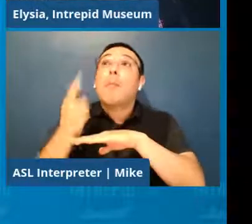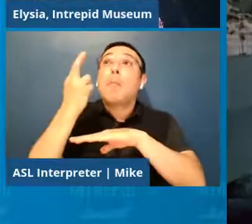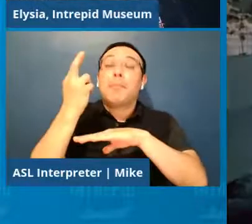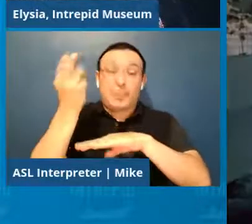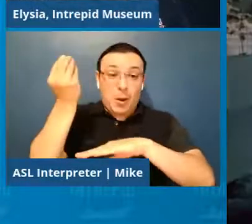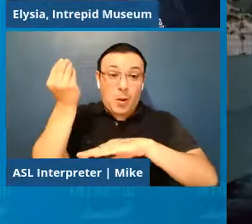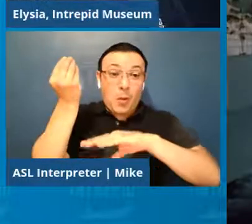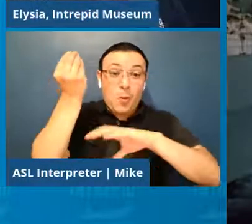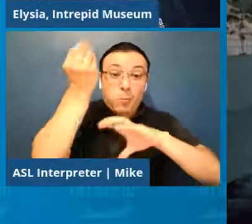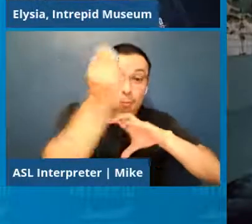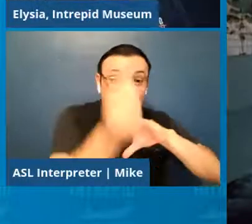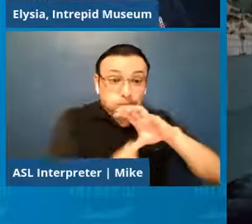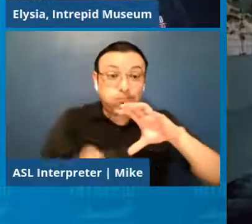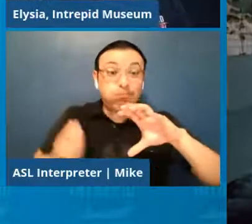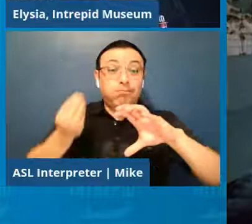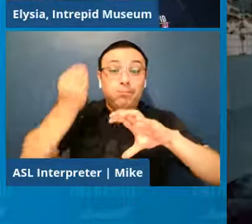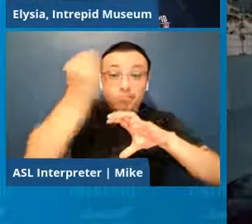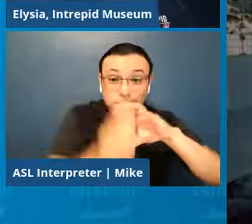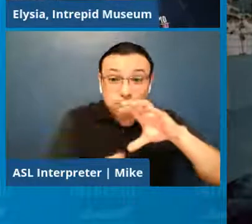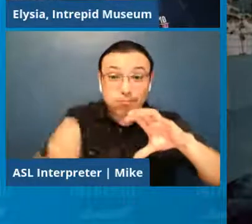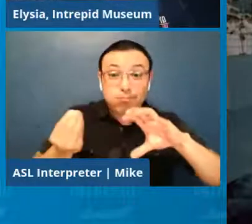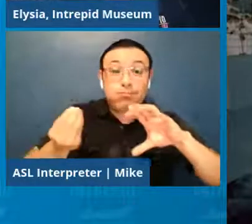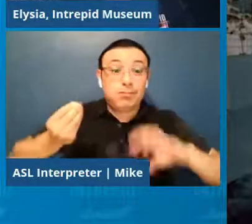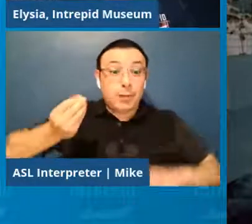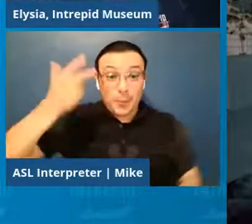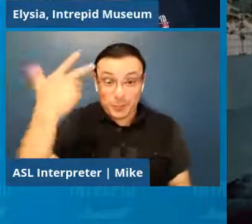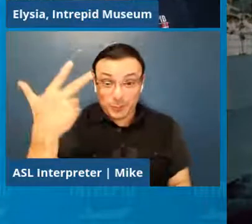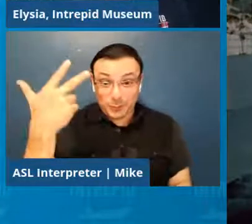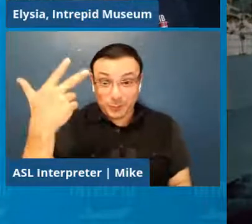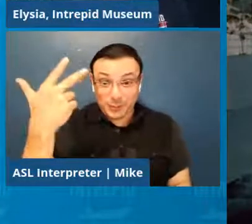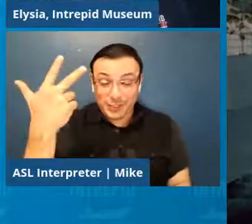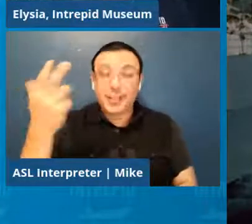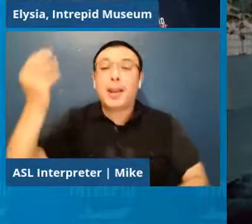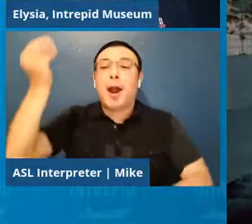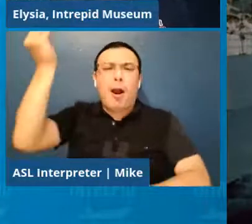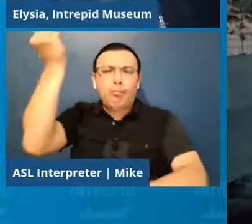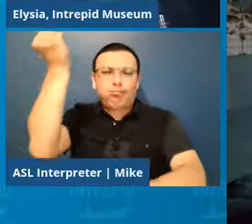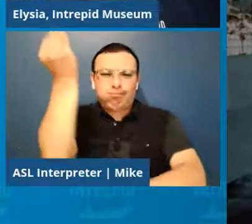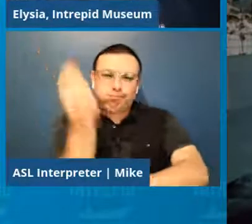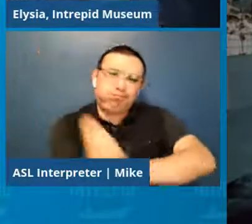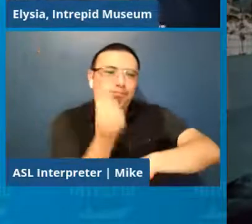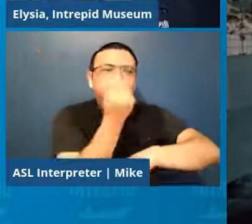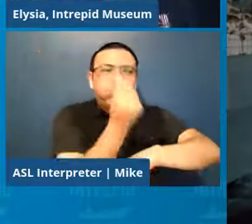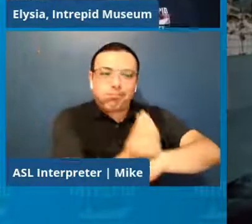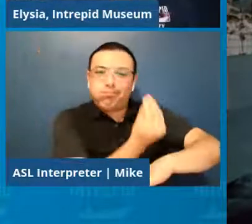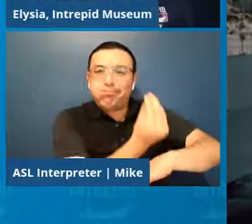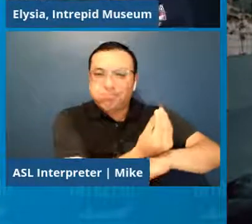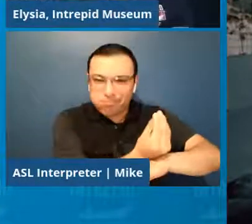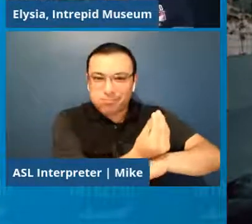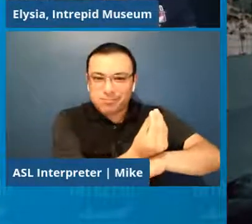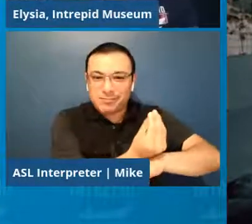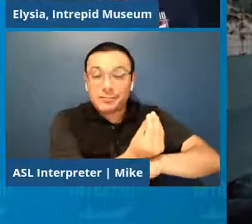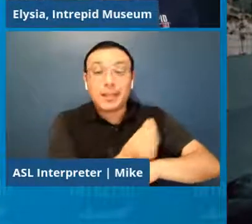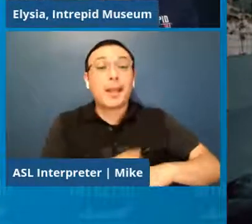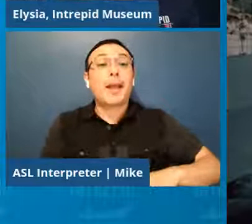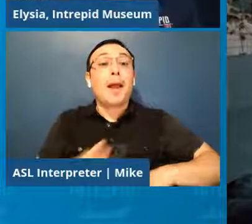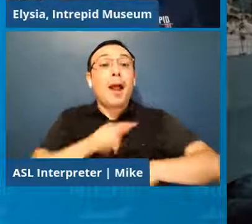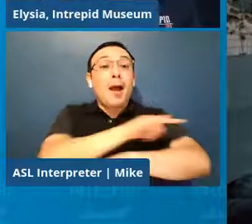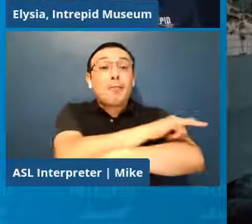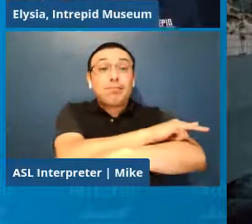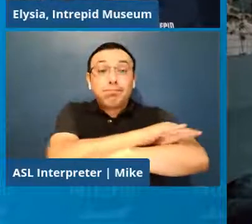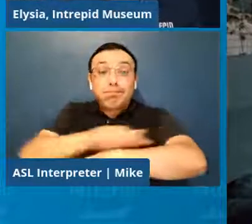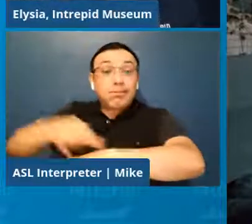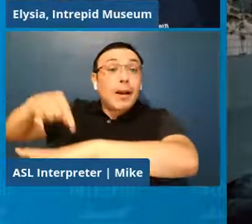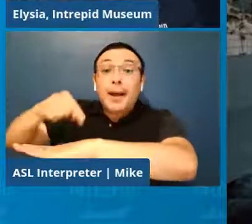also splashed down into the Atlantic Ocean. So here is a picture of the Intrepid actually retrieving the